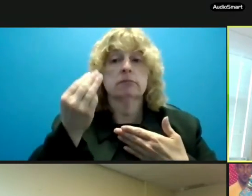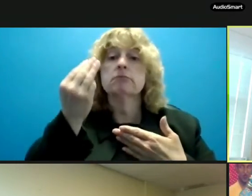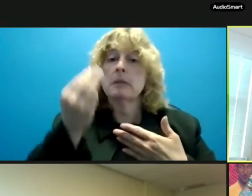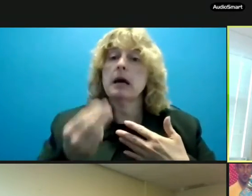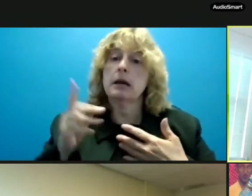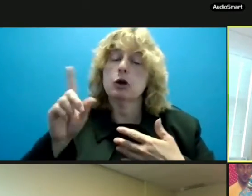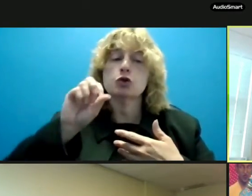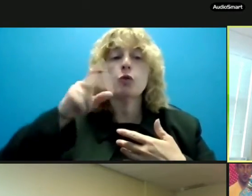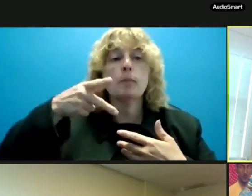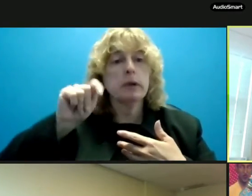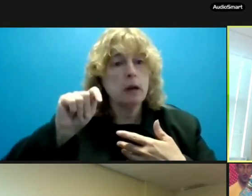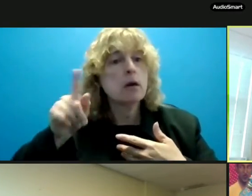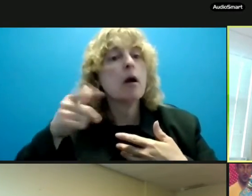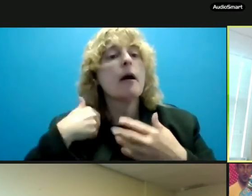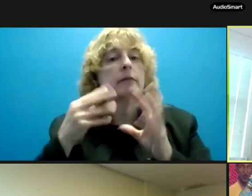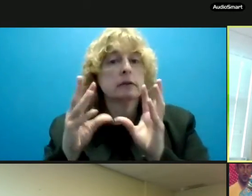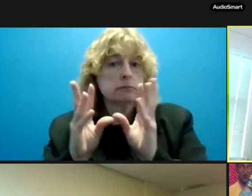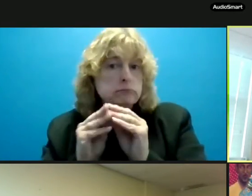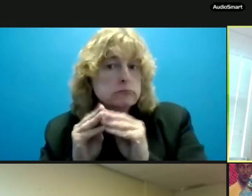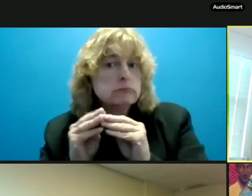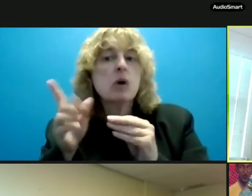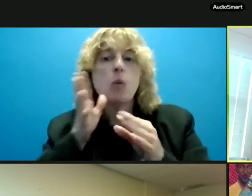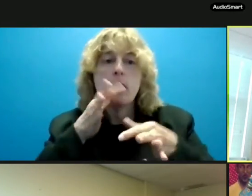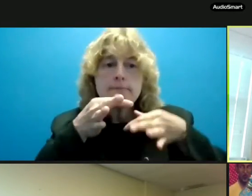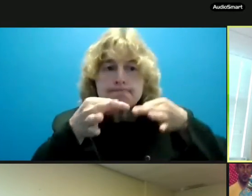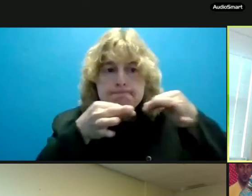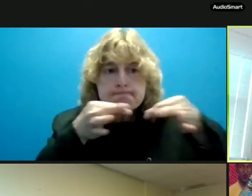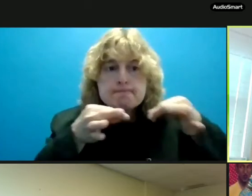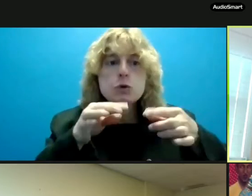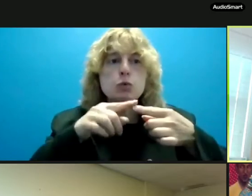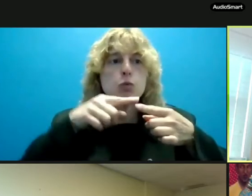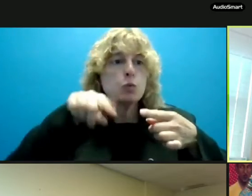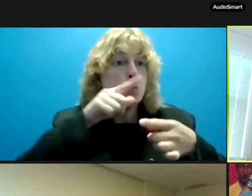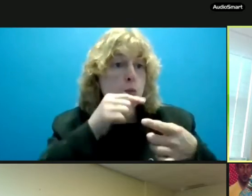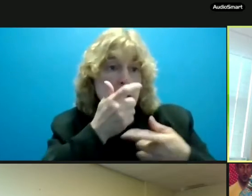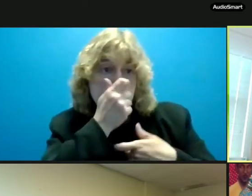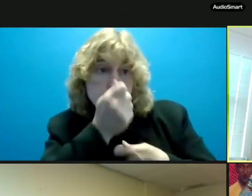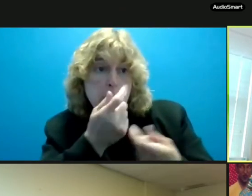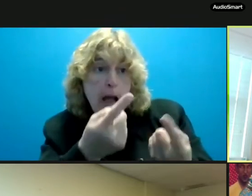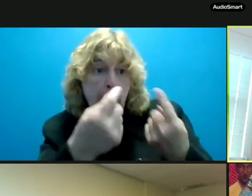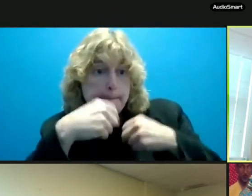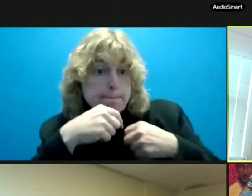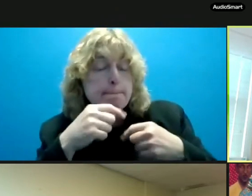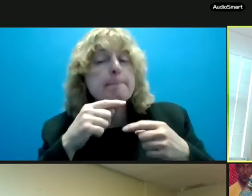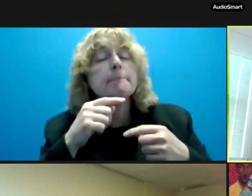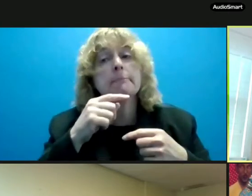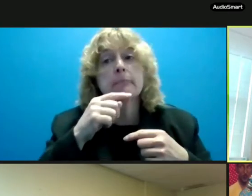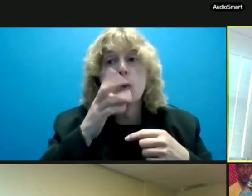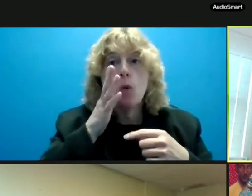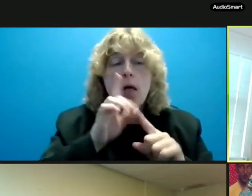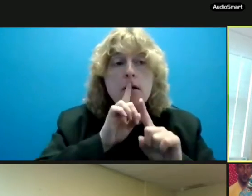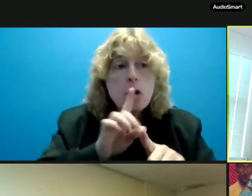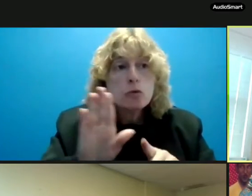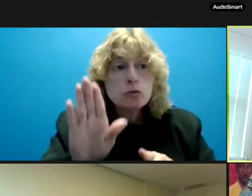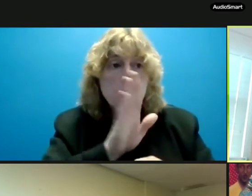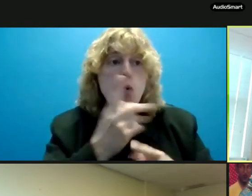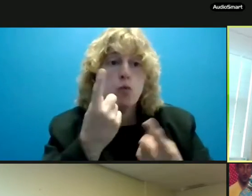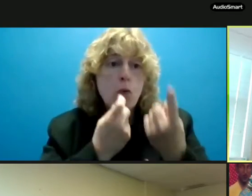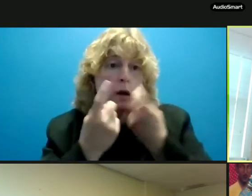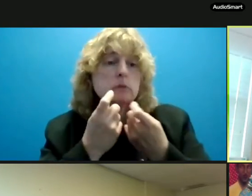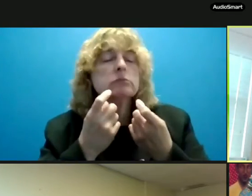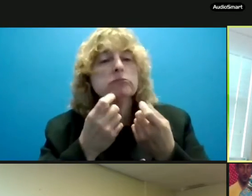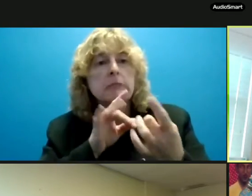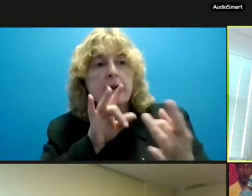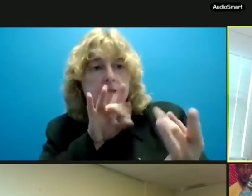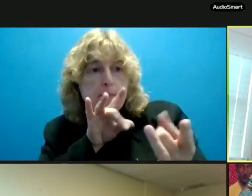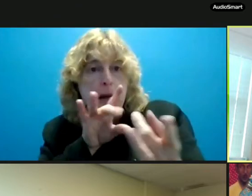moves through the information, answers questions, and provides feedback in terms of our priorities. I think it